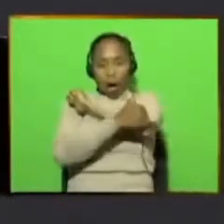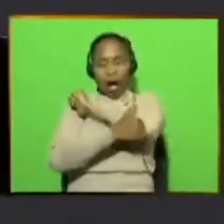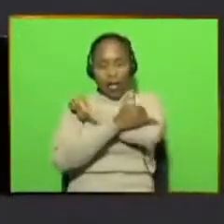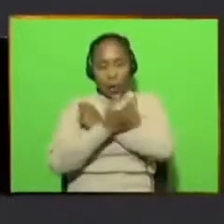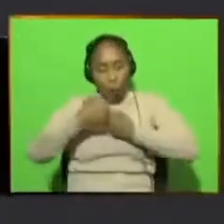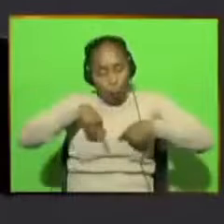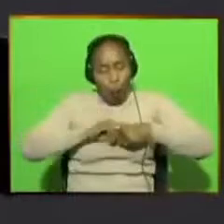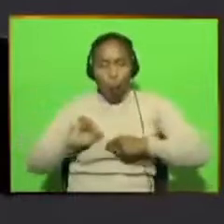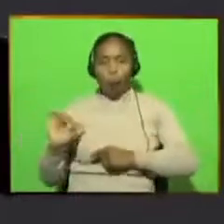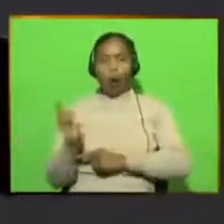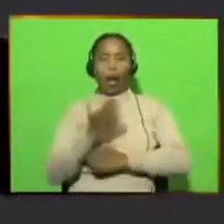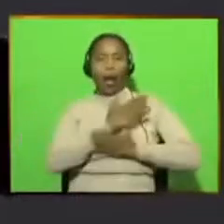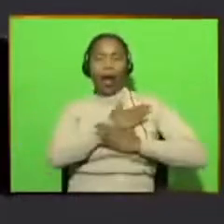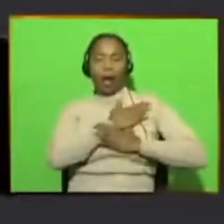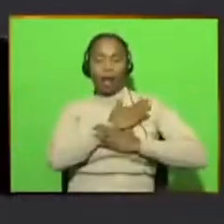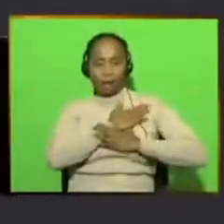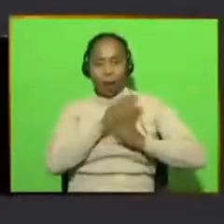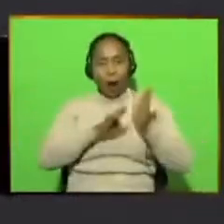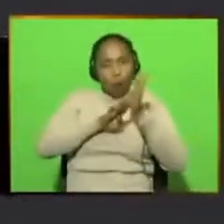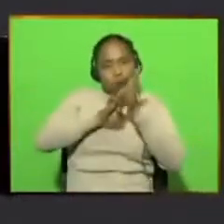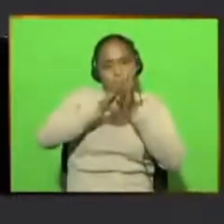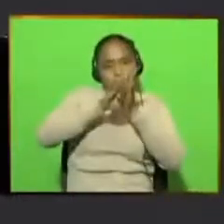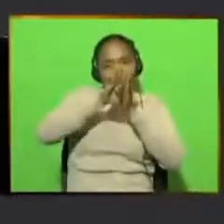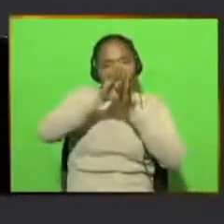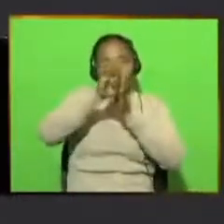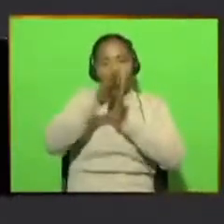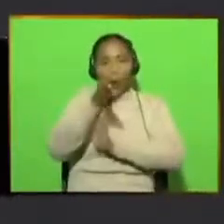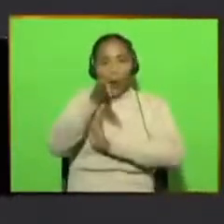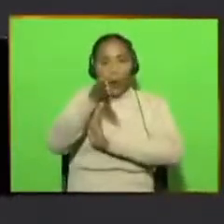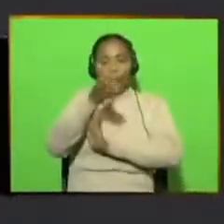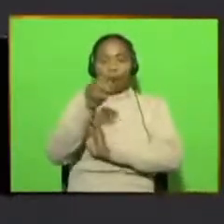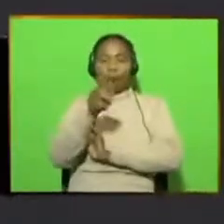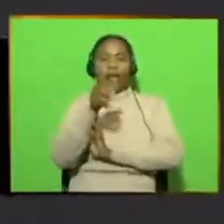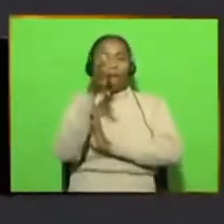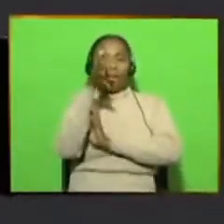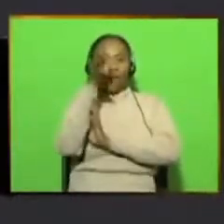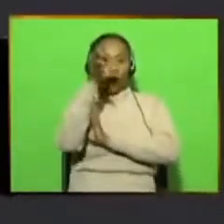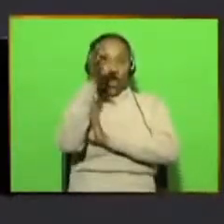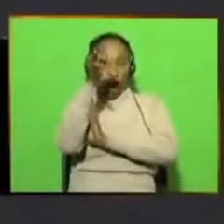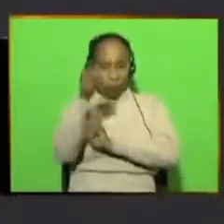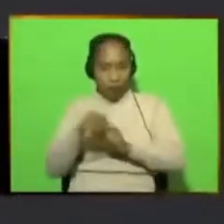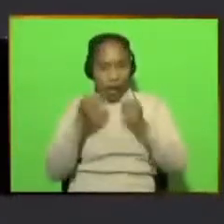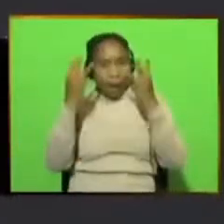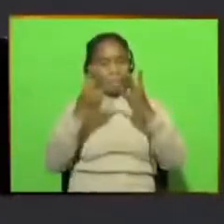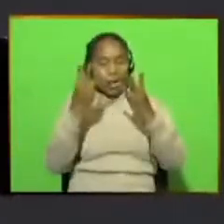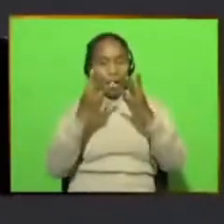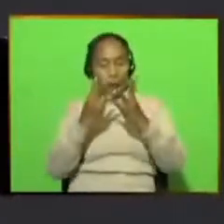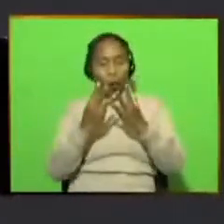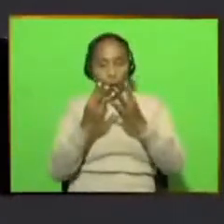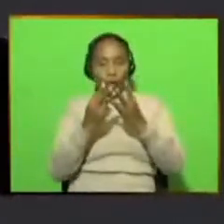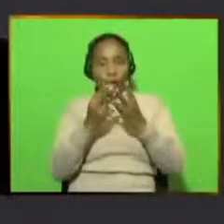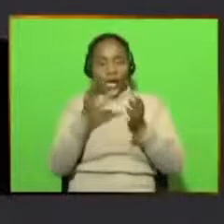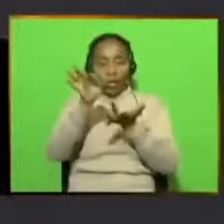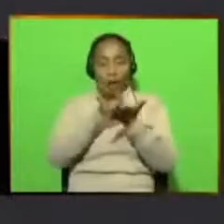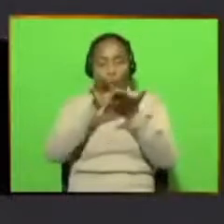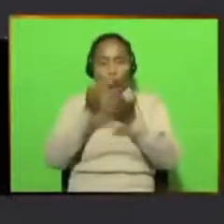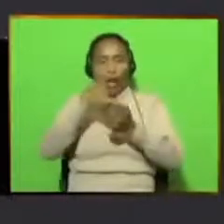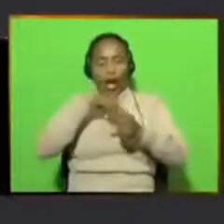love prospers into the future, and that the people that we have been sent to this house to